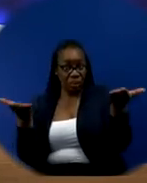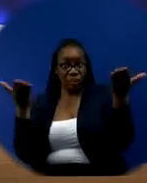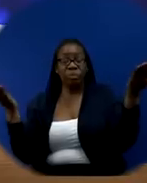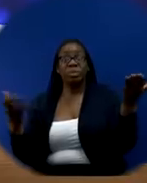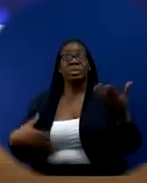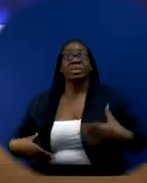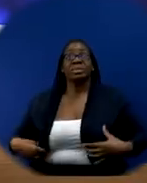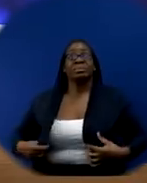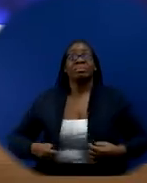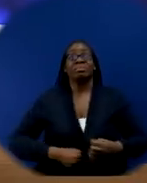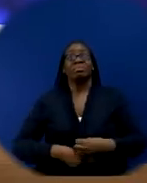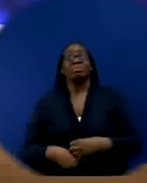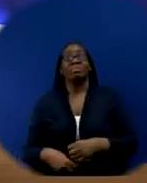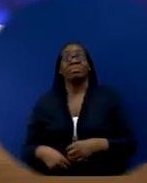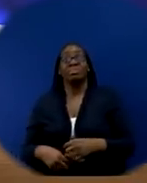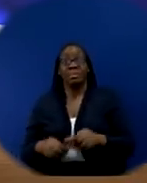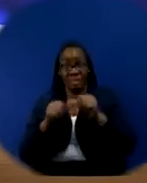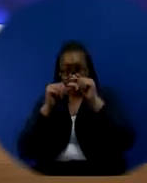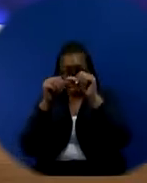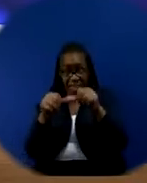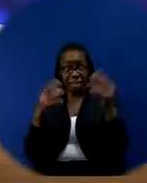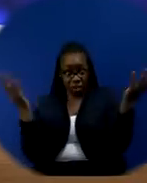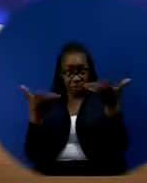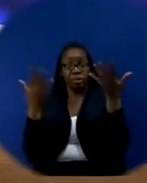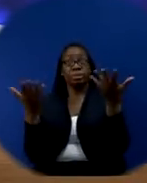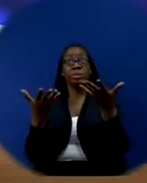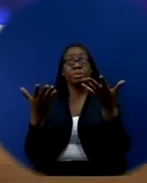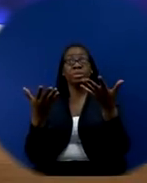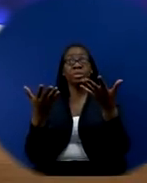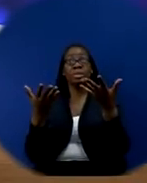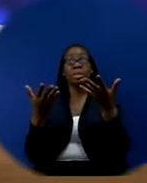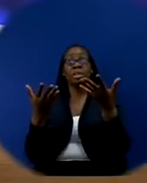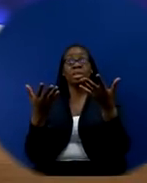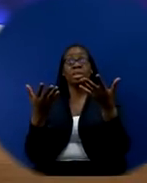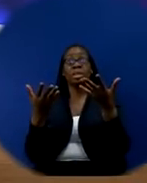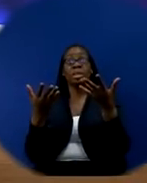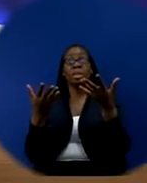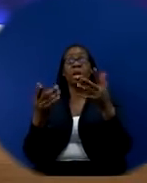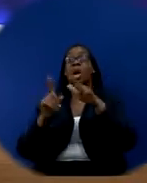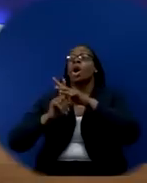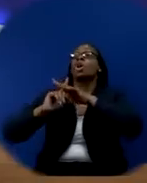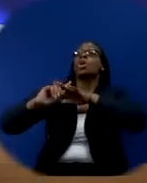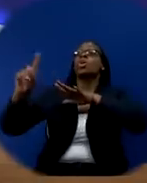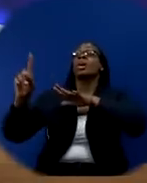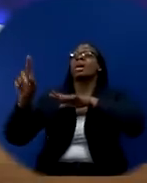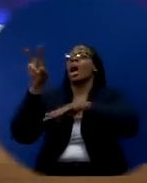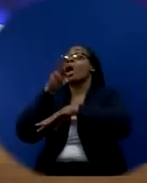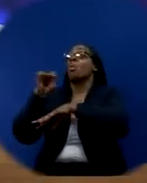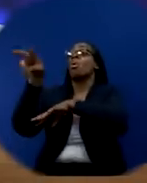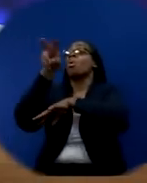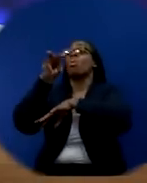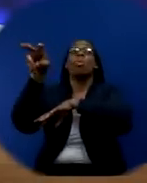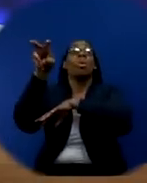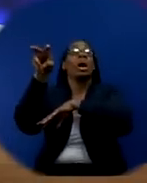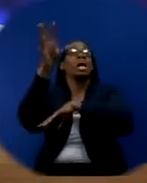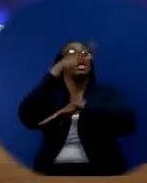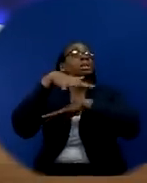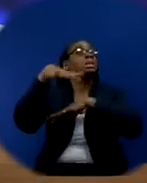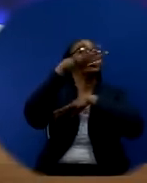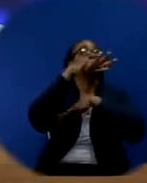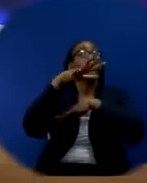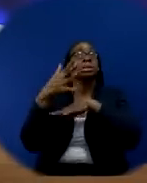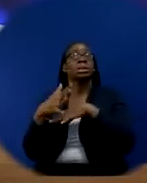"Oh, there's still room? Well, let me go King James. Go out into the highways and hedges